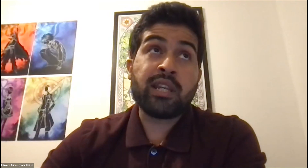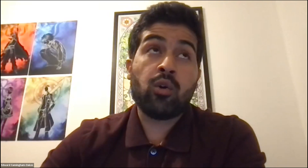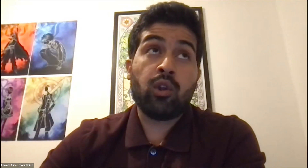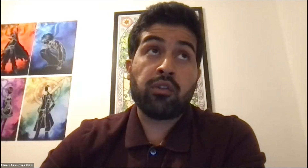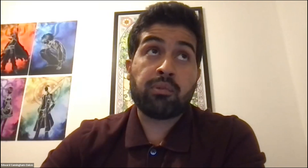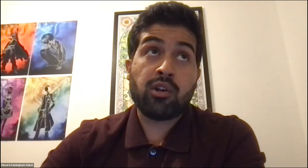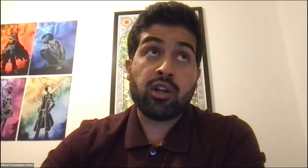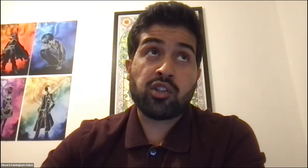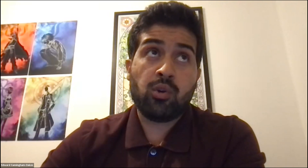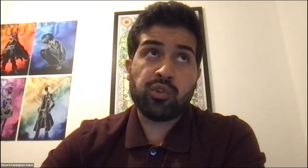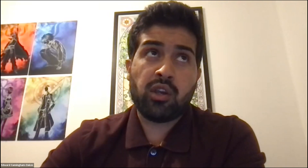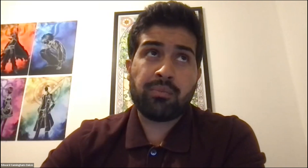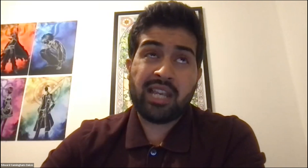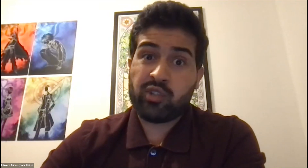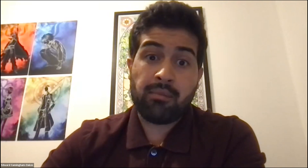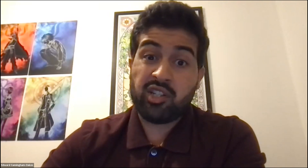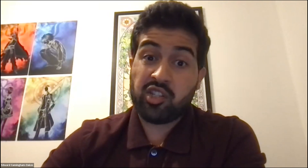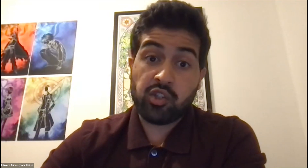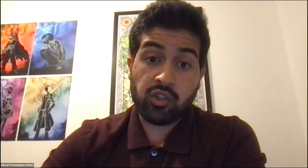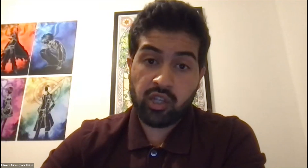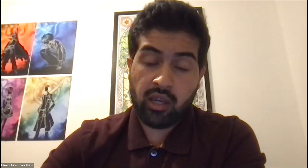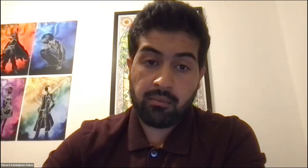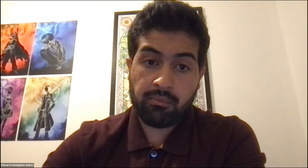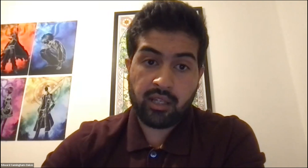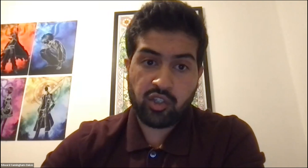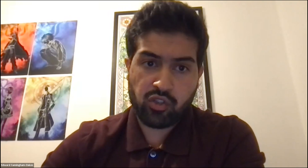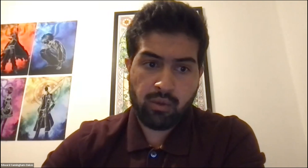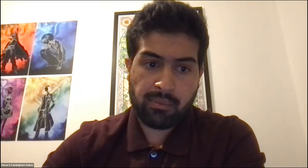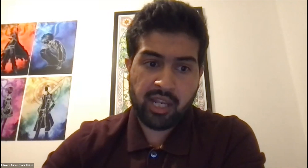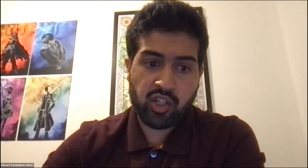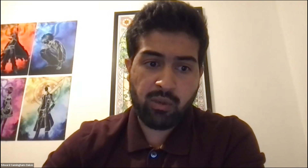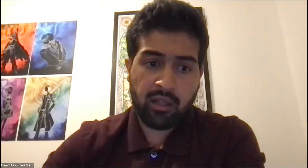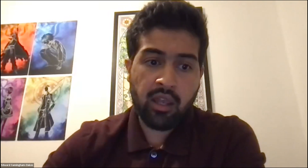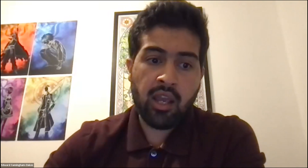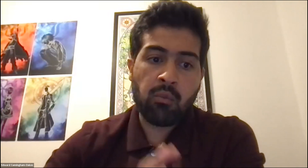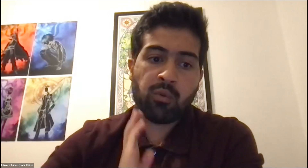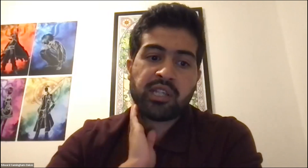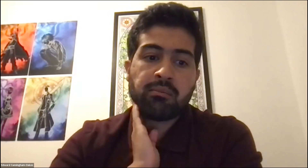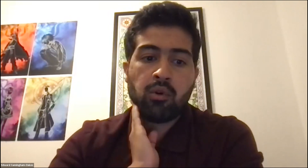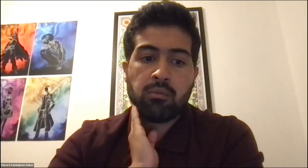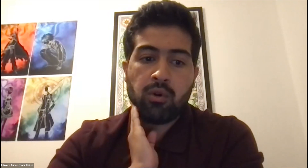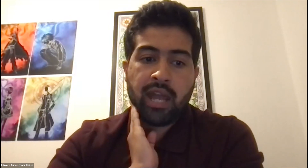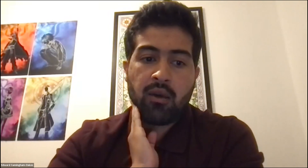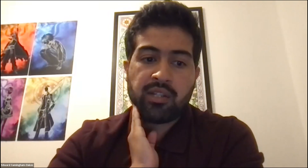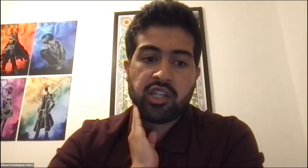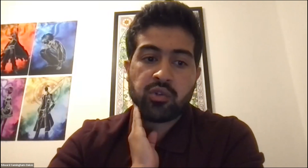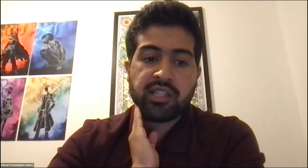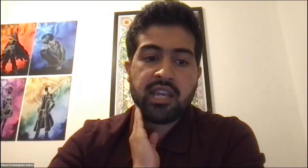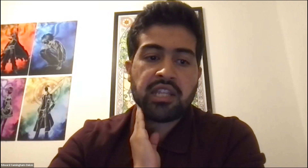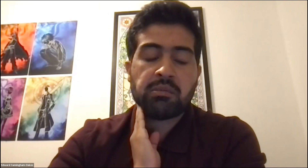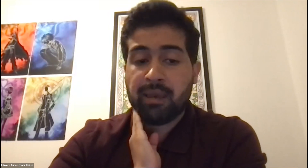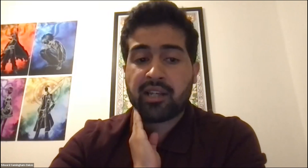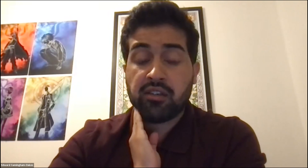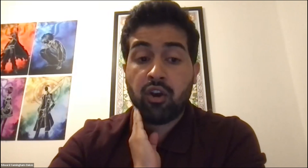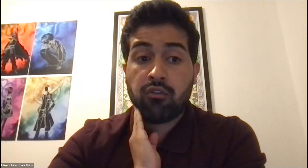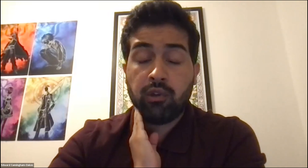the recall of the product, also potential damages to industrial reputation as well. And what we're seeing more and more now is industry are taking